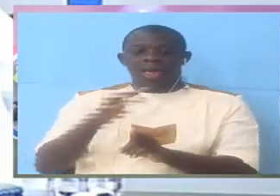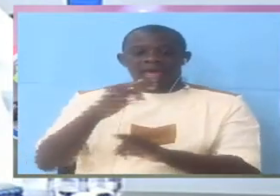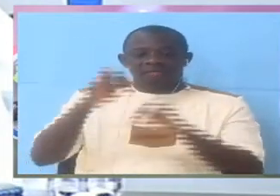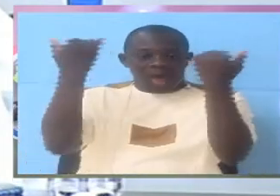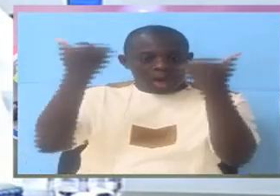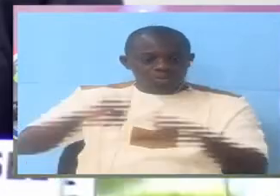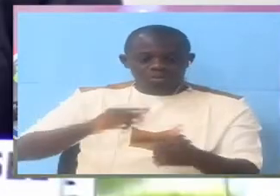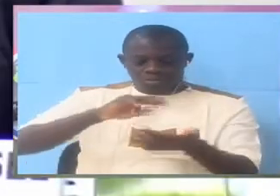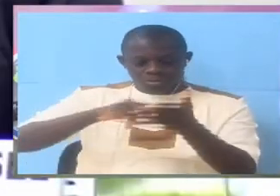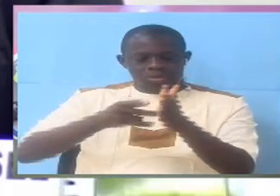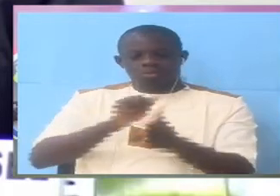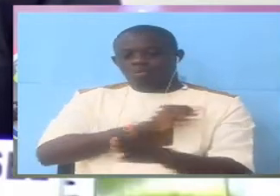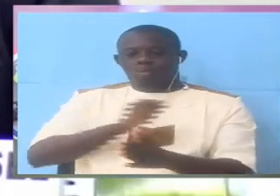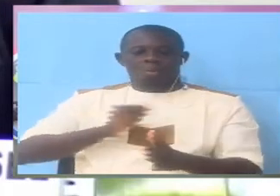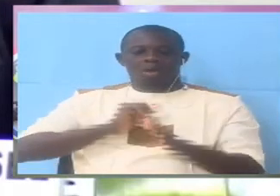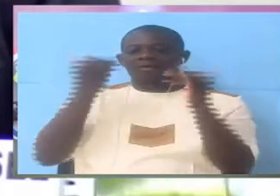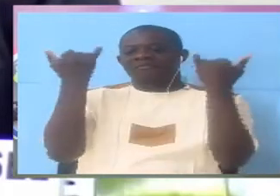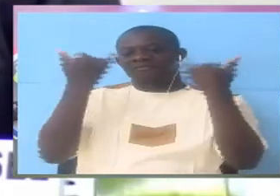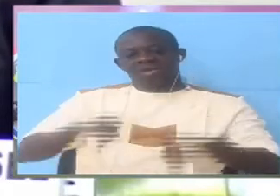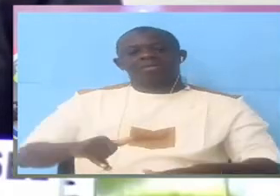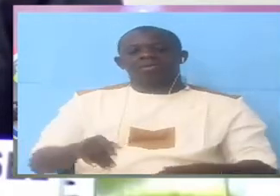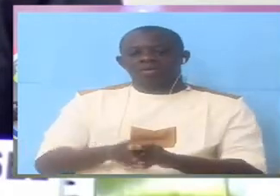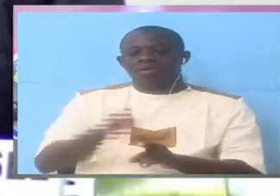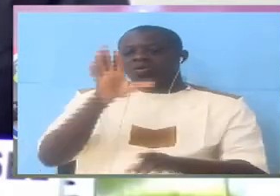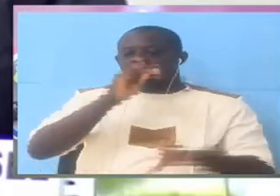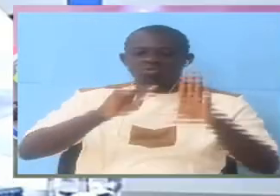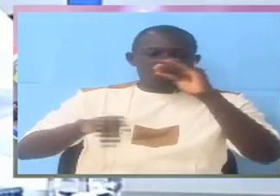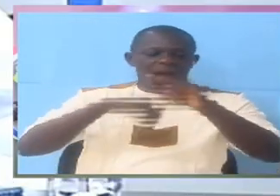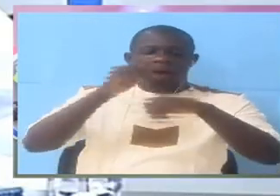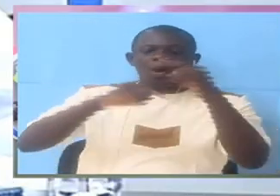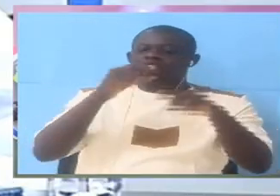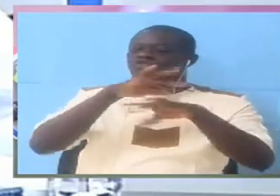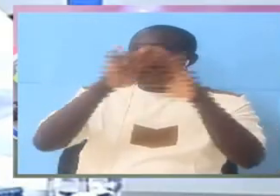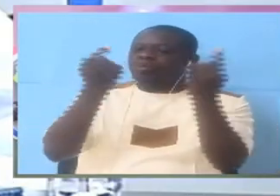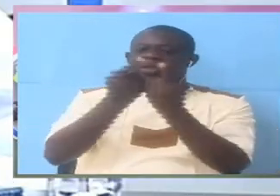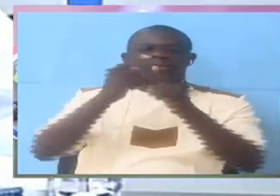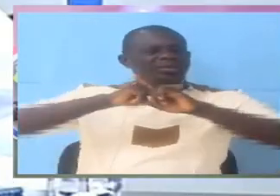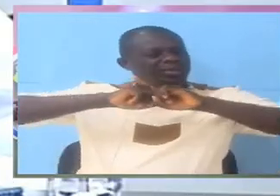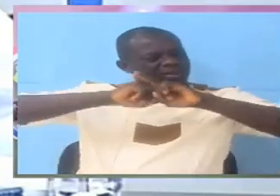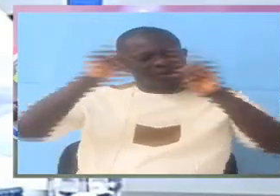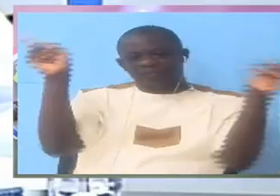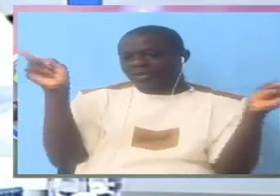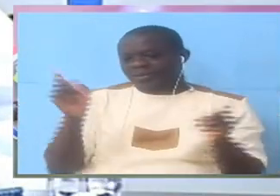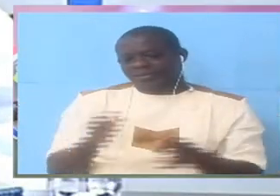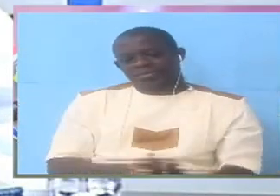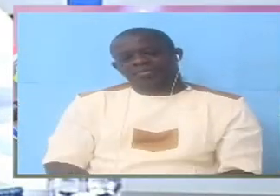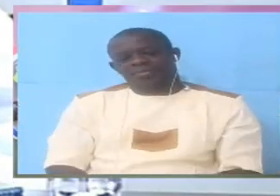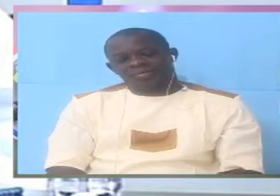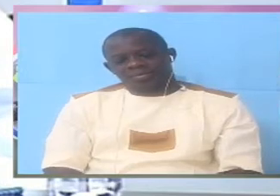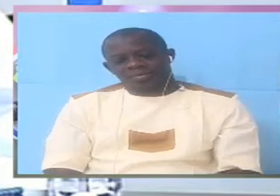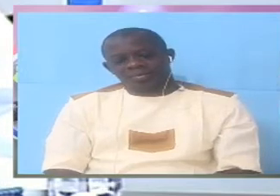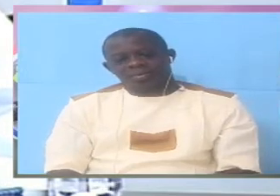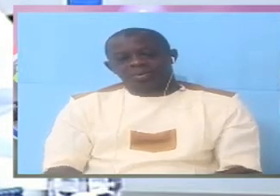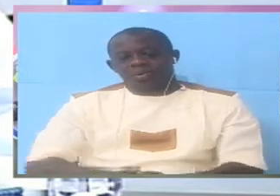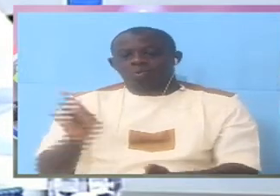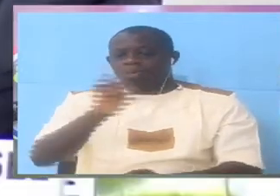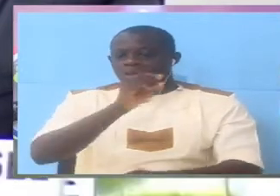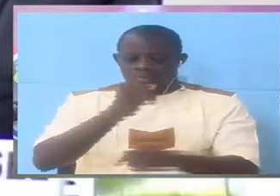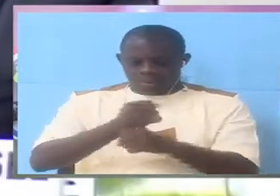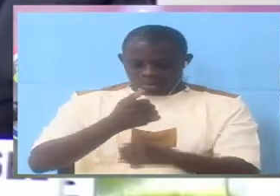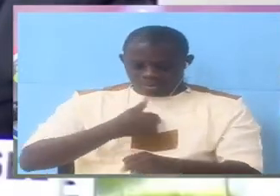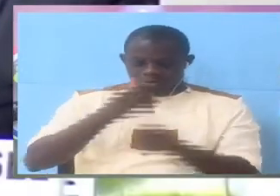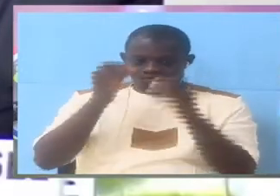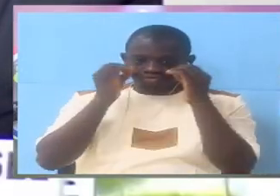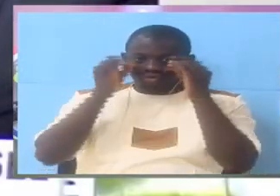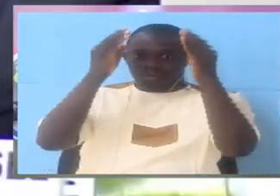talking about something completely different. I'm just giving you a scenario. What baffles me?